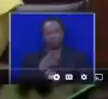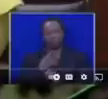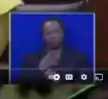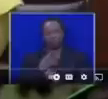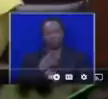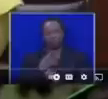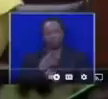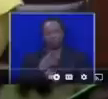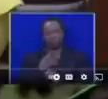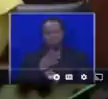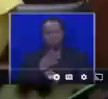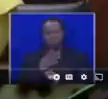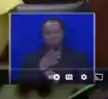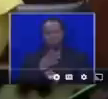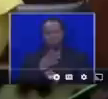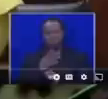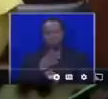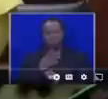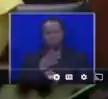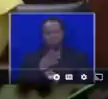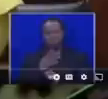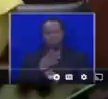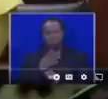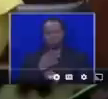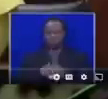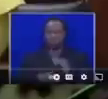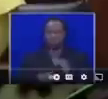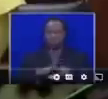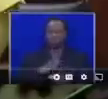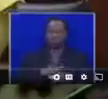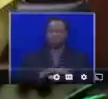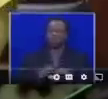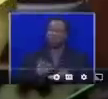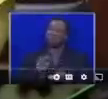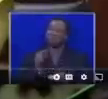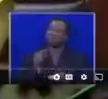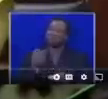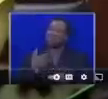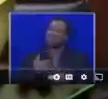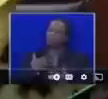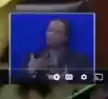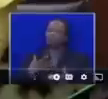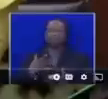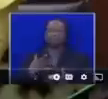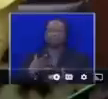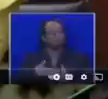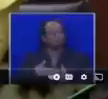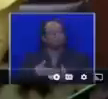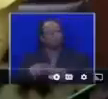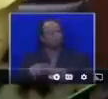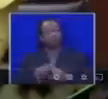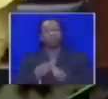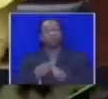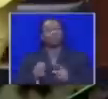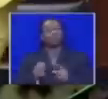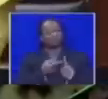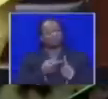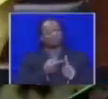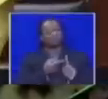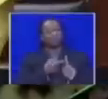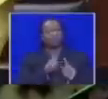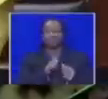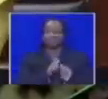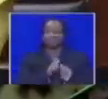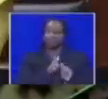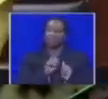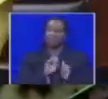party. That's not like the people. They be bucking. Zuma has agreed that he deliberately broke the constitution and